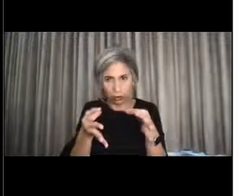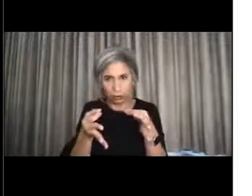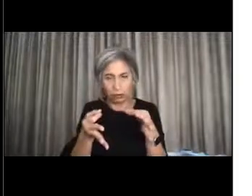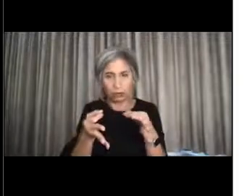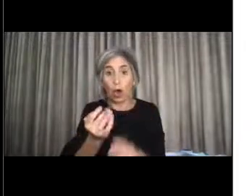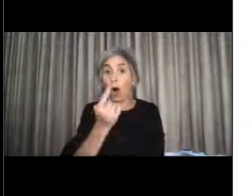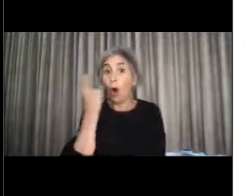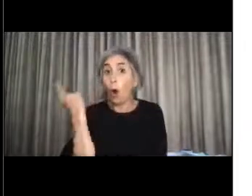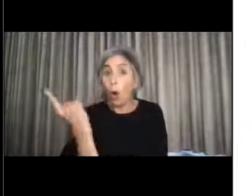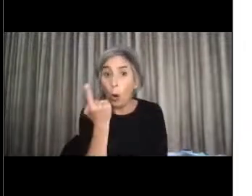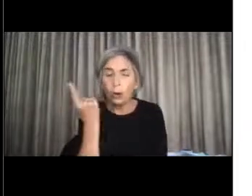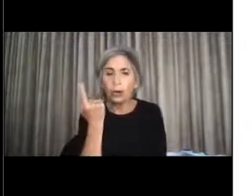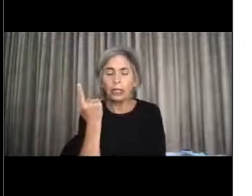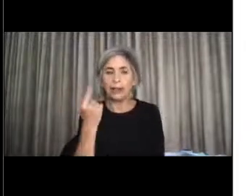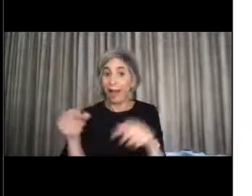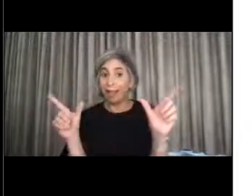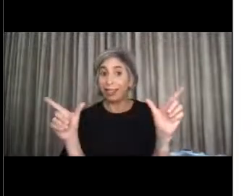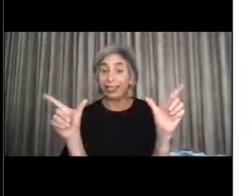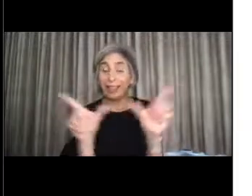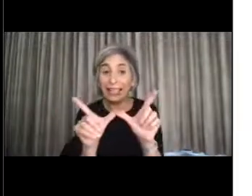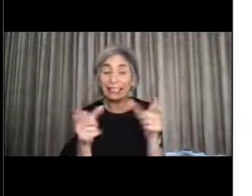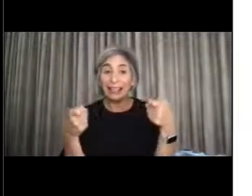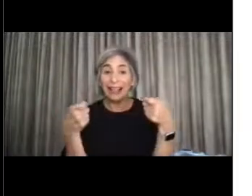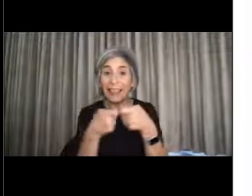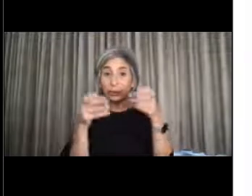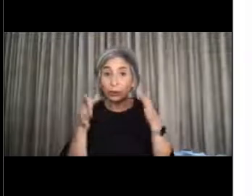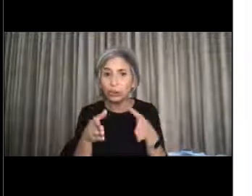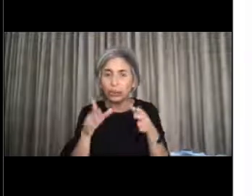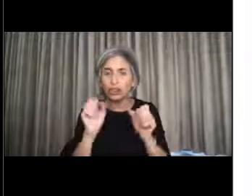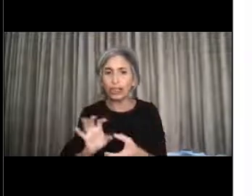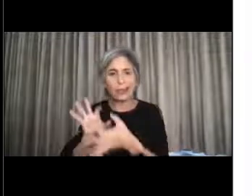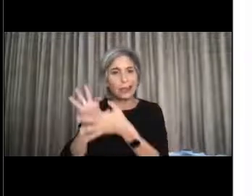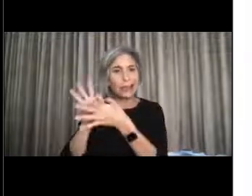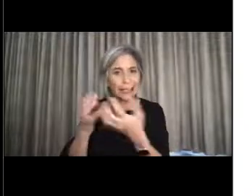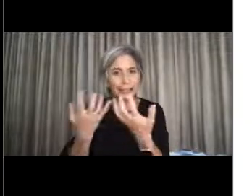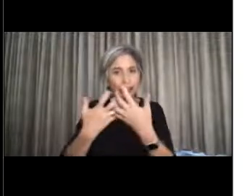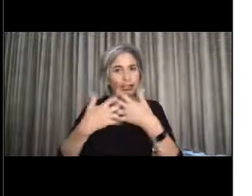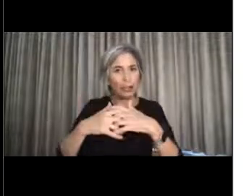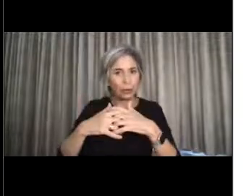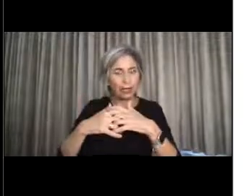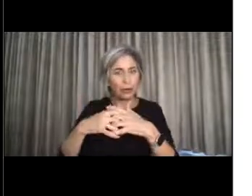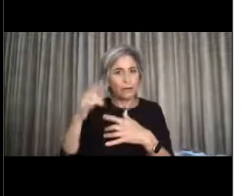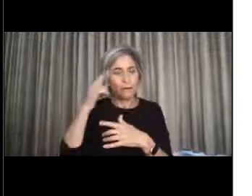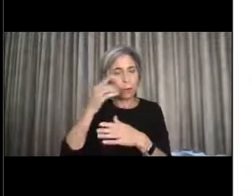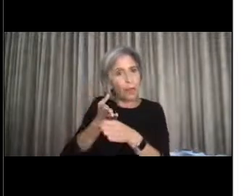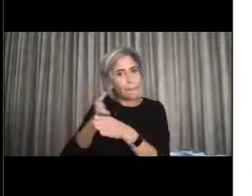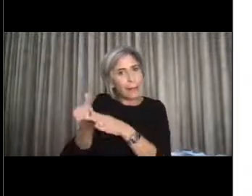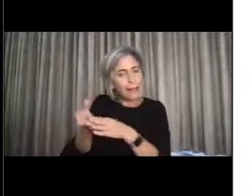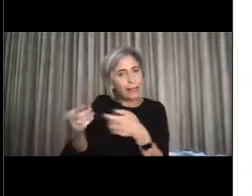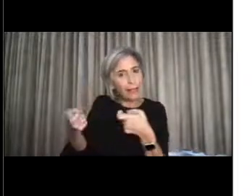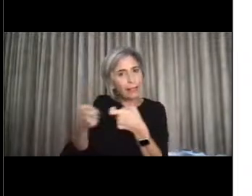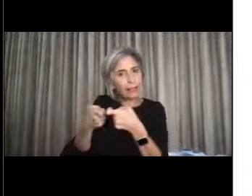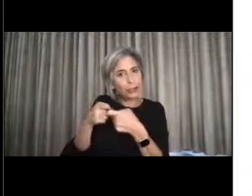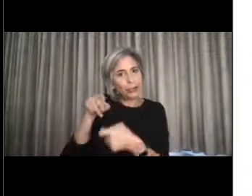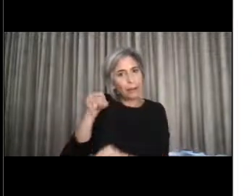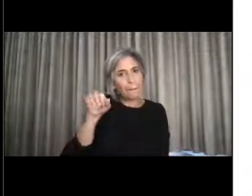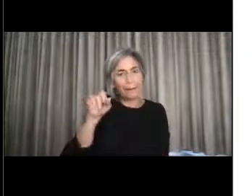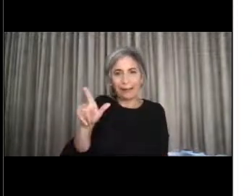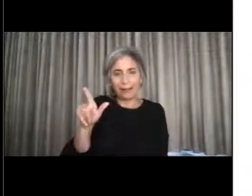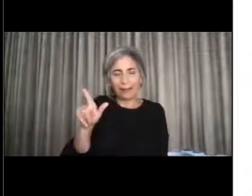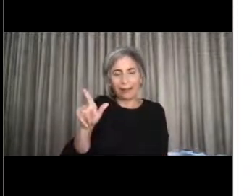Only a licensed electrician should connect a generator to the main electrical panel, which